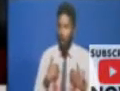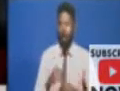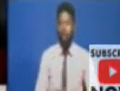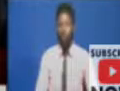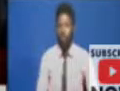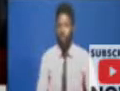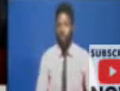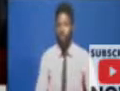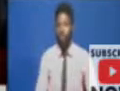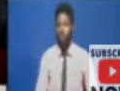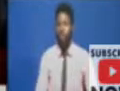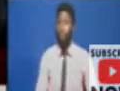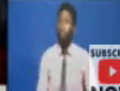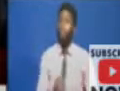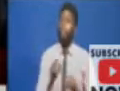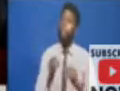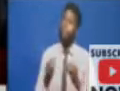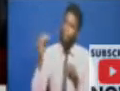SMEs,